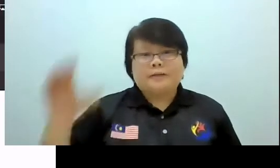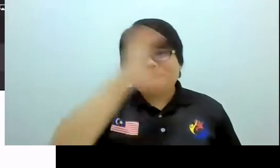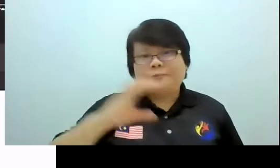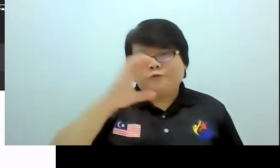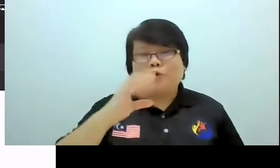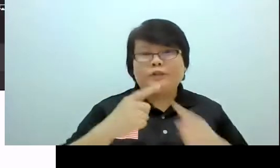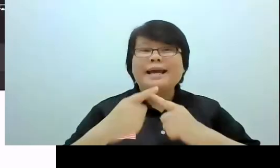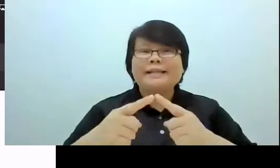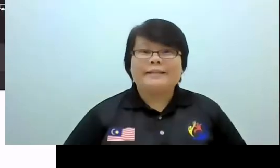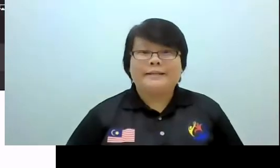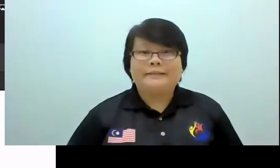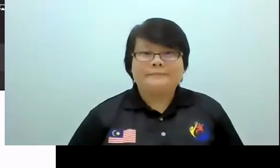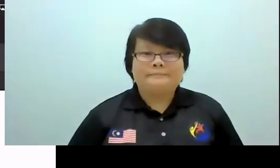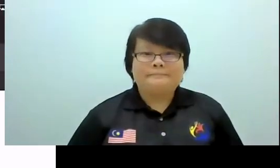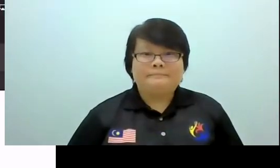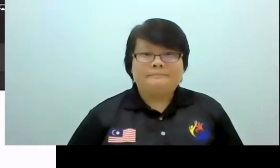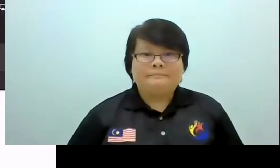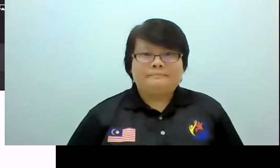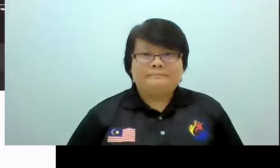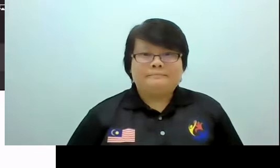That's fine for the answer.